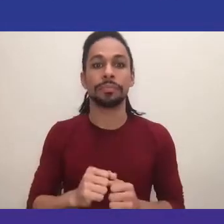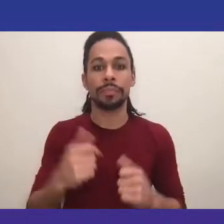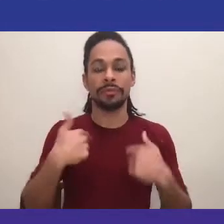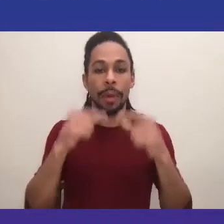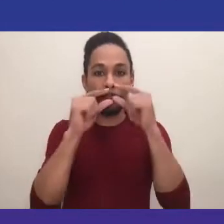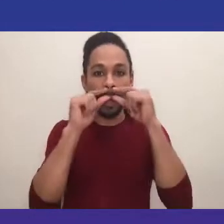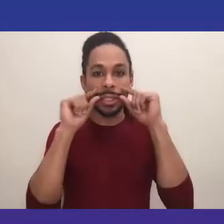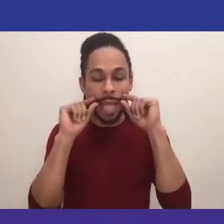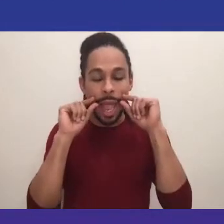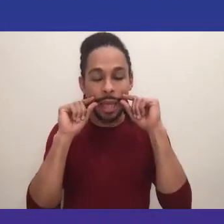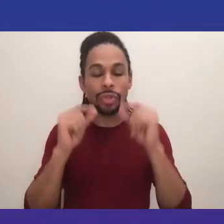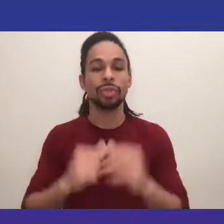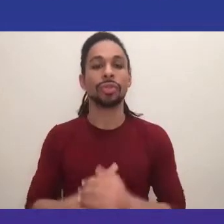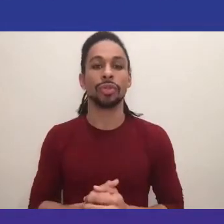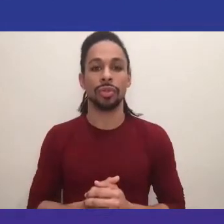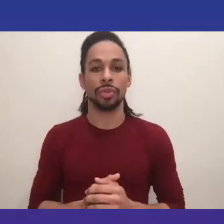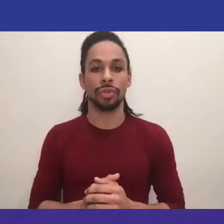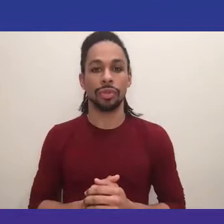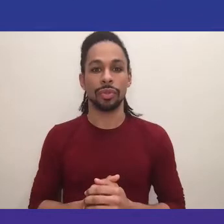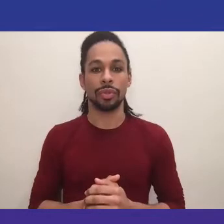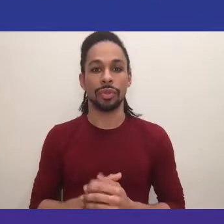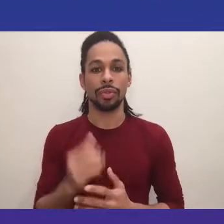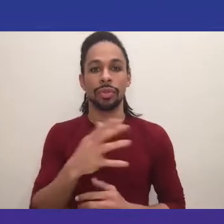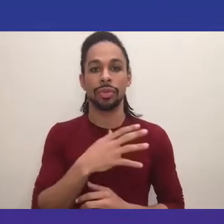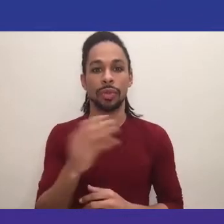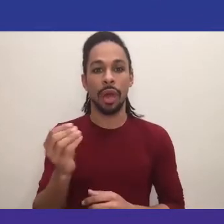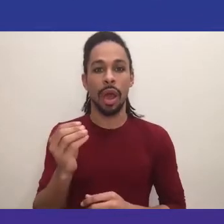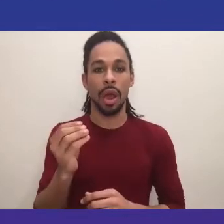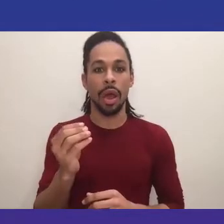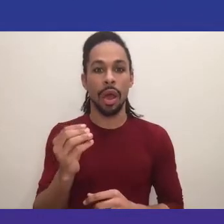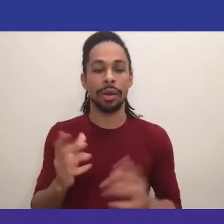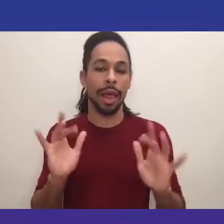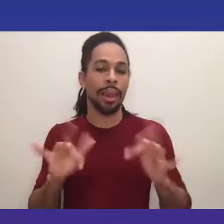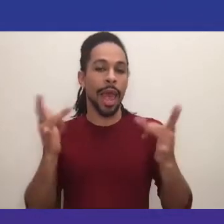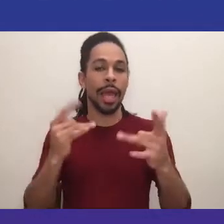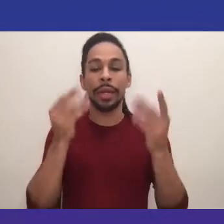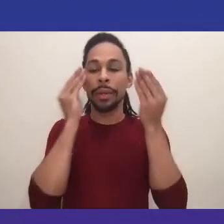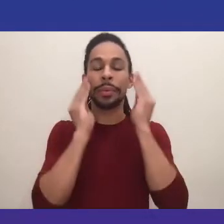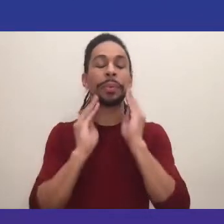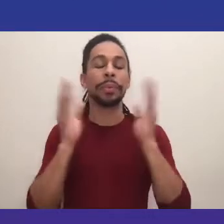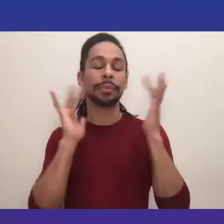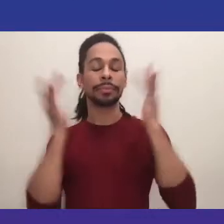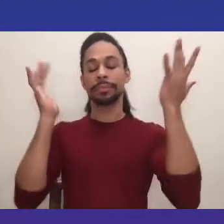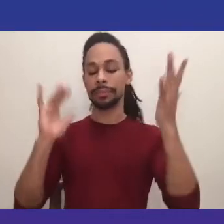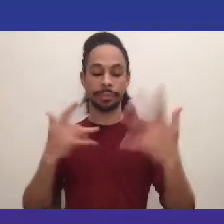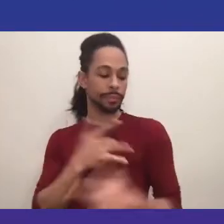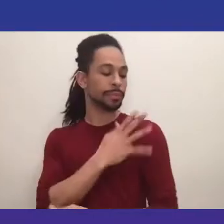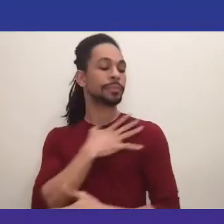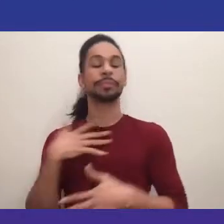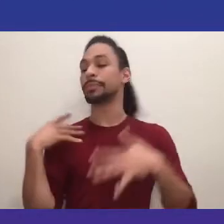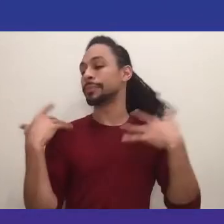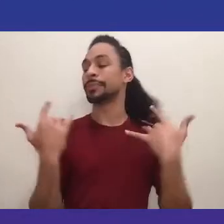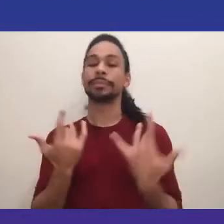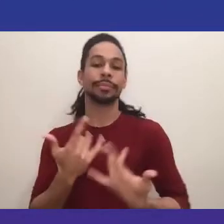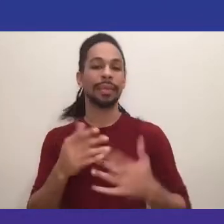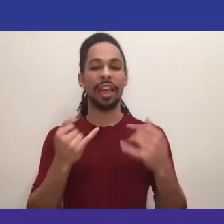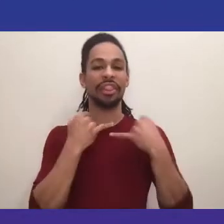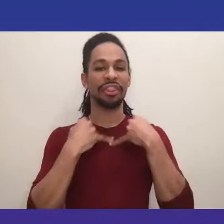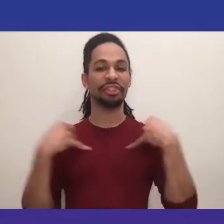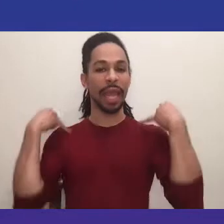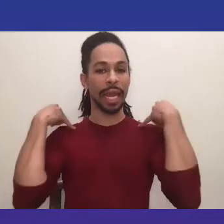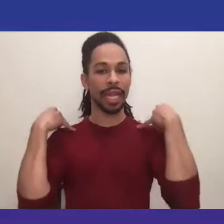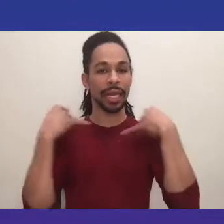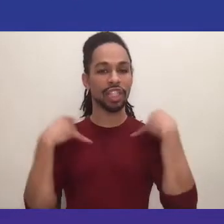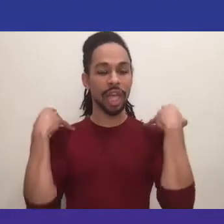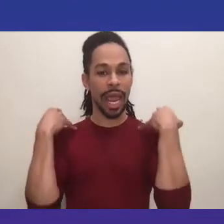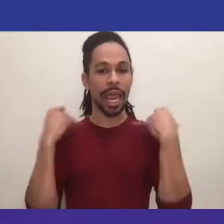mustache, and just a light zhuzh with the accessories, a very thin chain and a